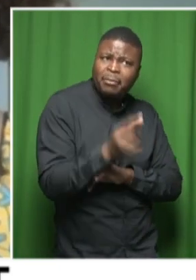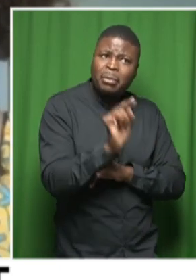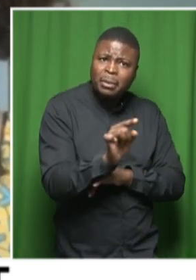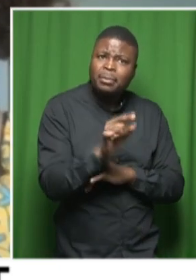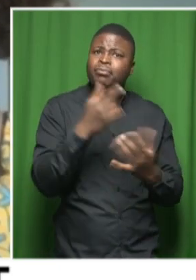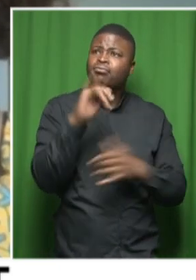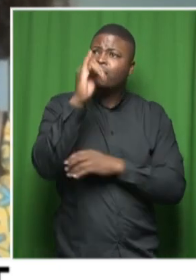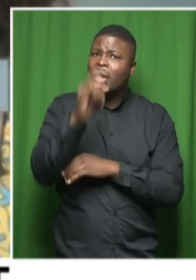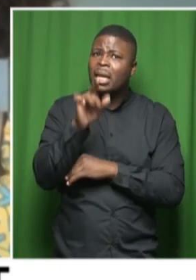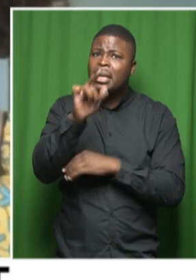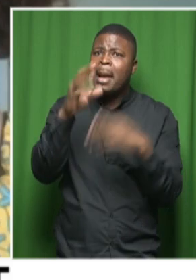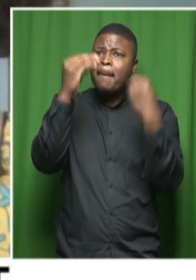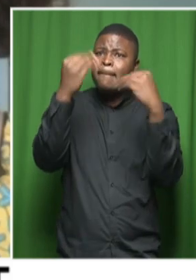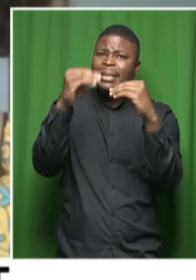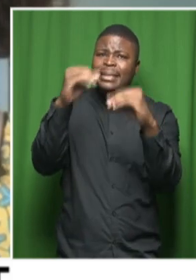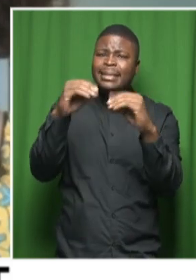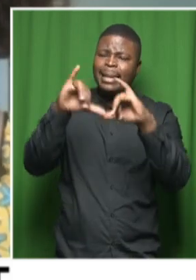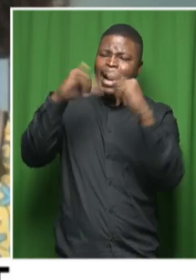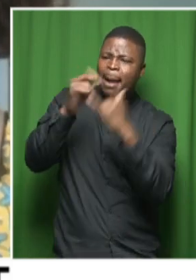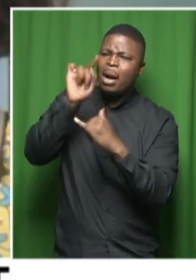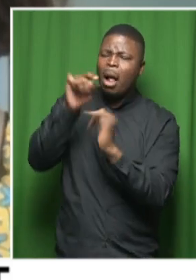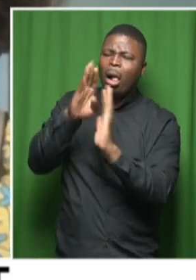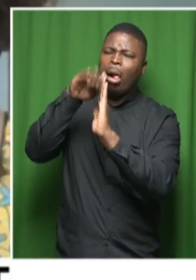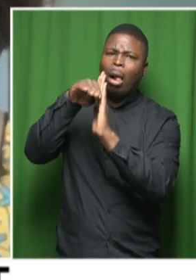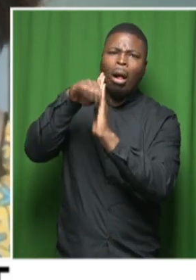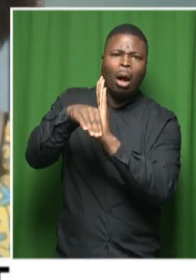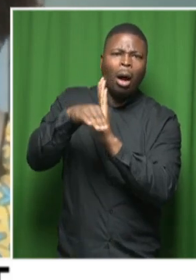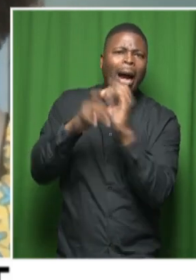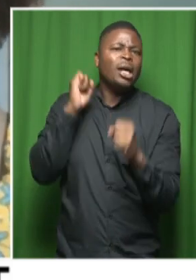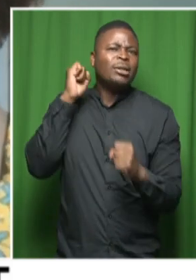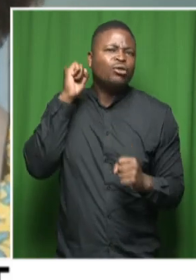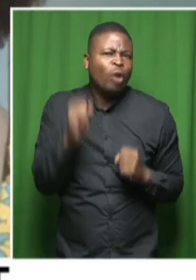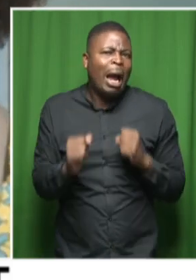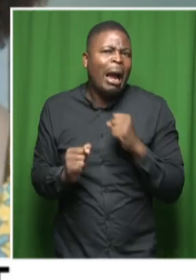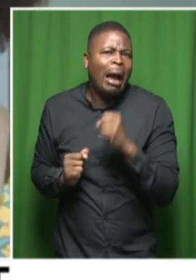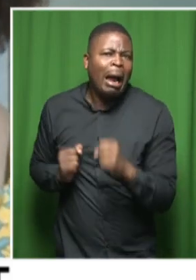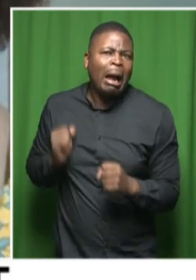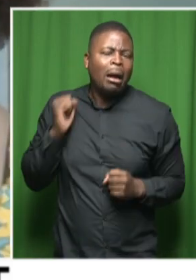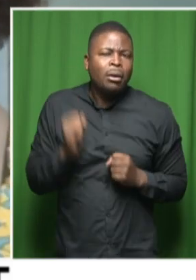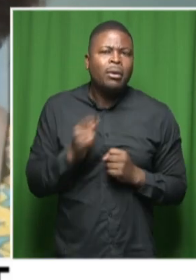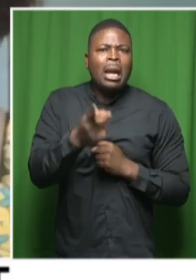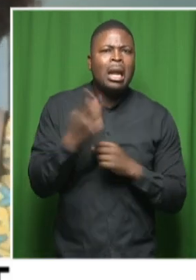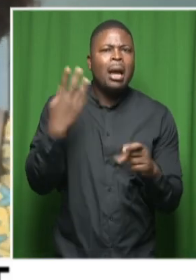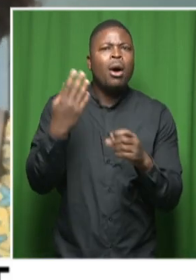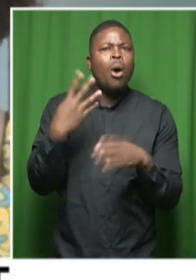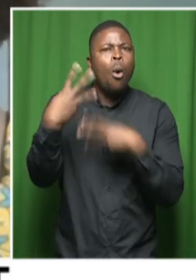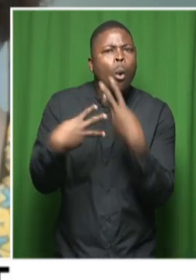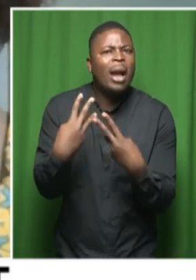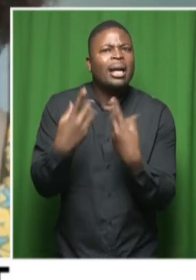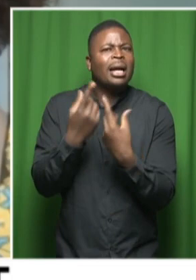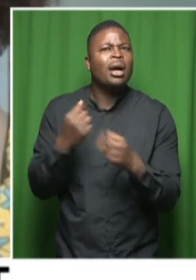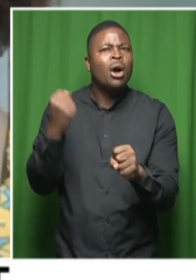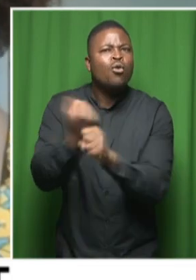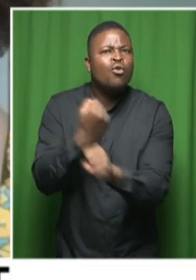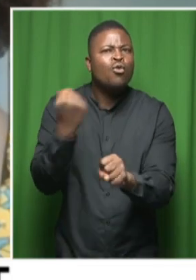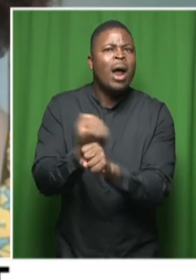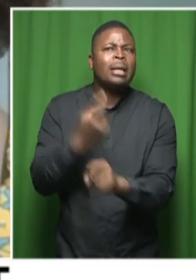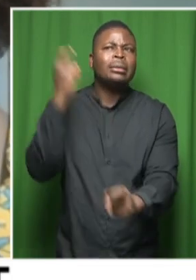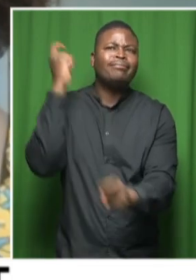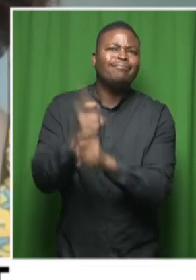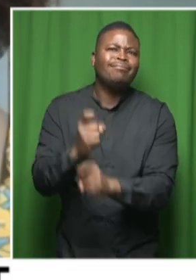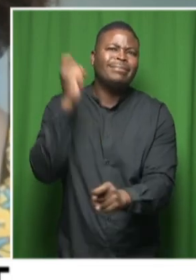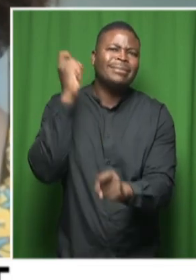businesses that are struggling just to survive, let alone try to create jobs. How does increasing